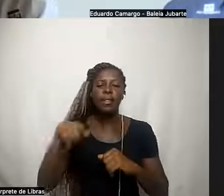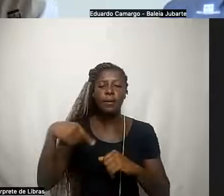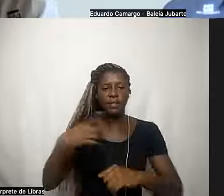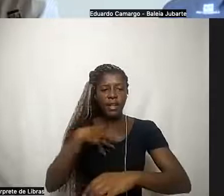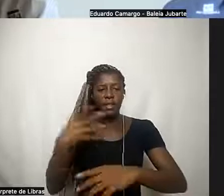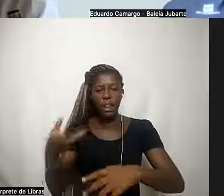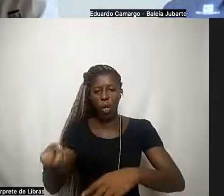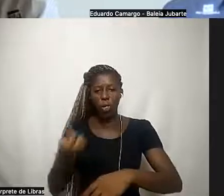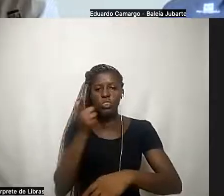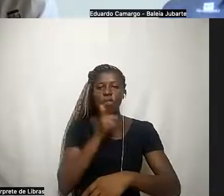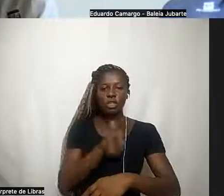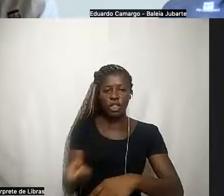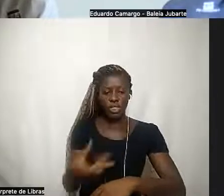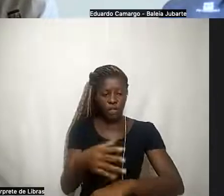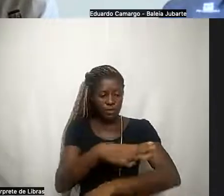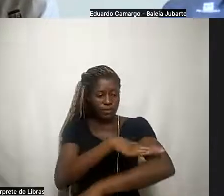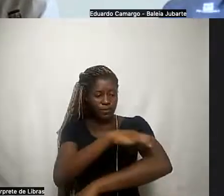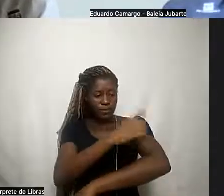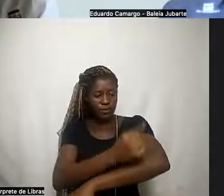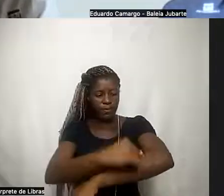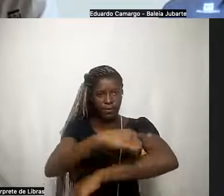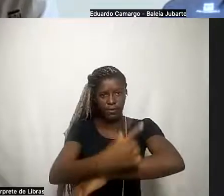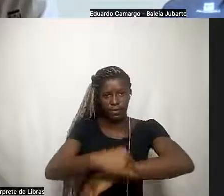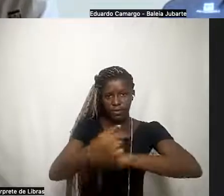after it's a little bigger, and it